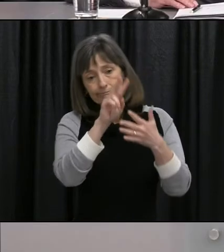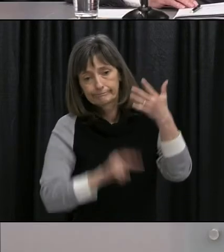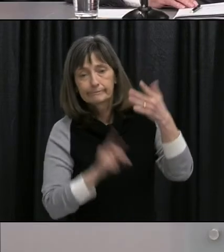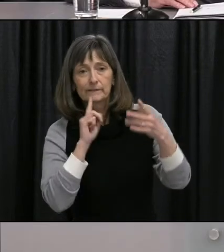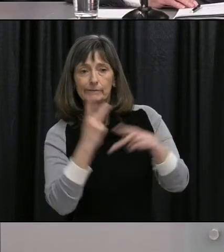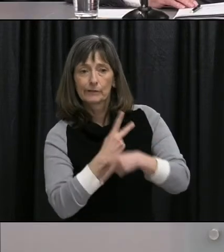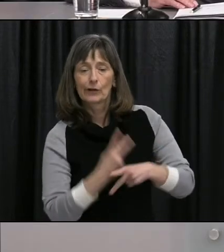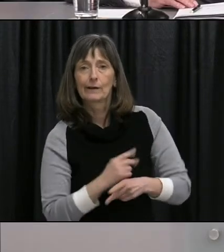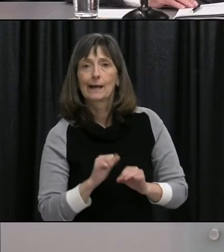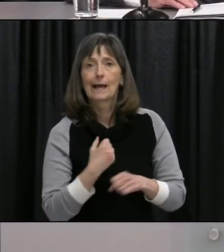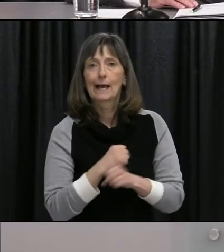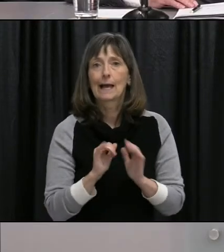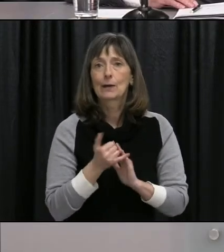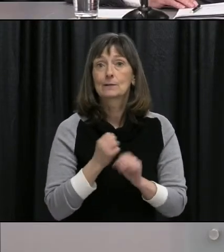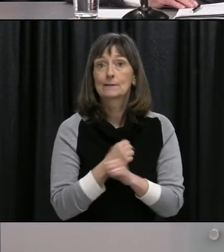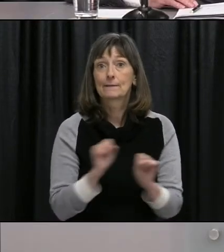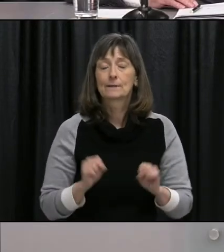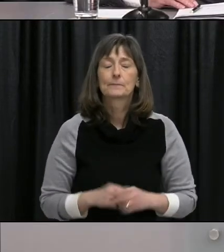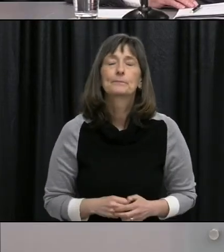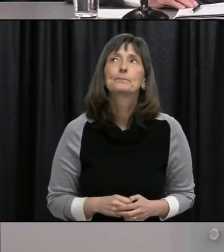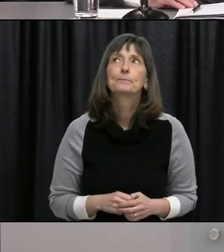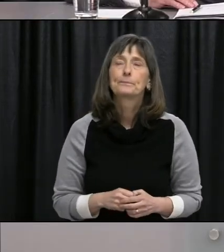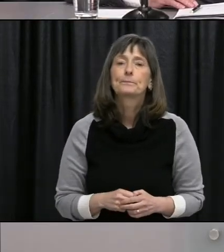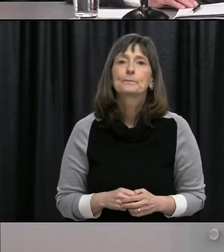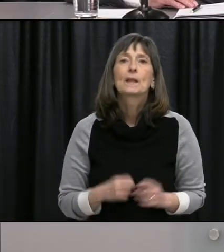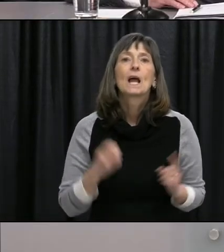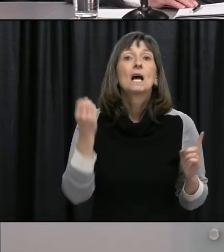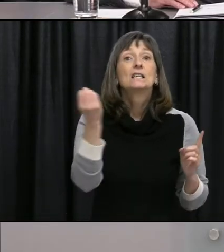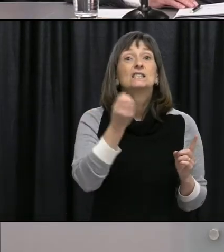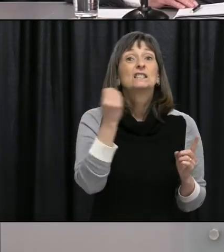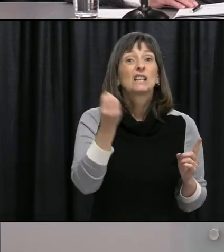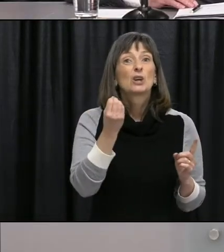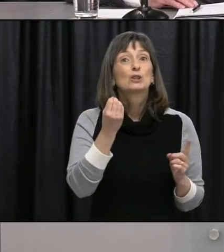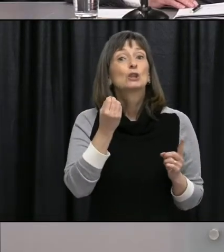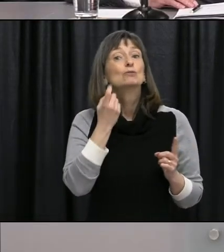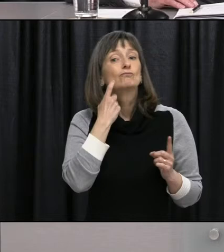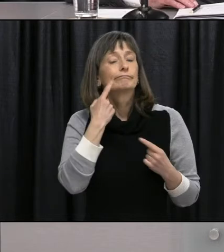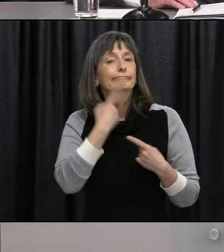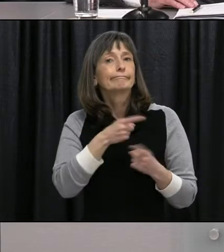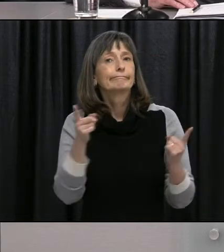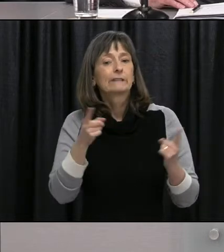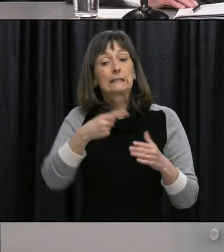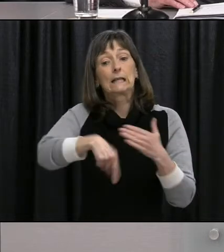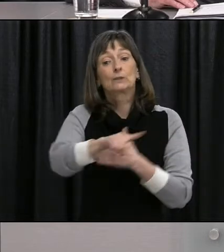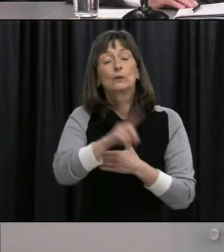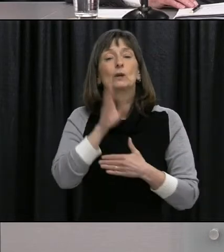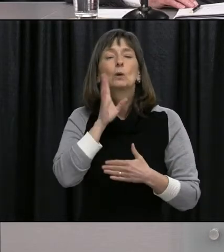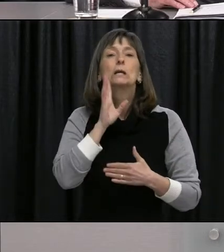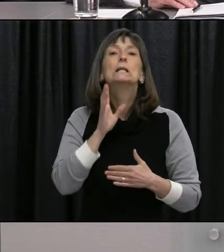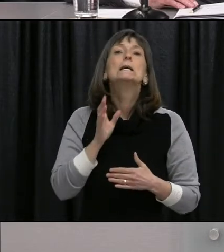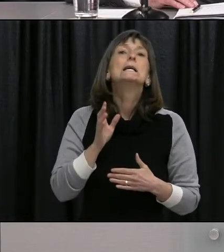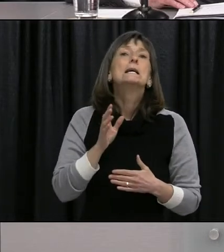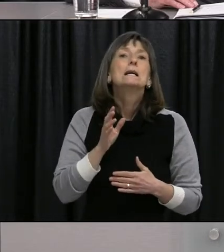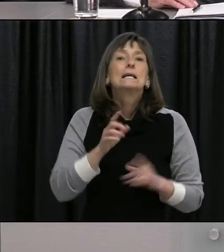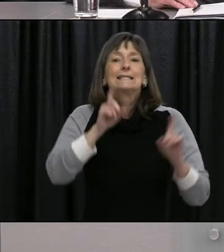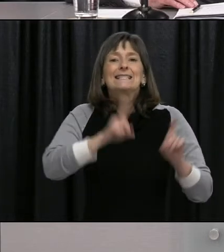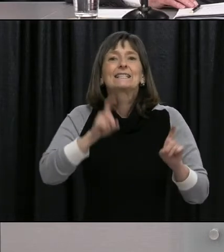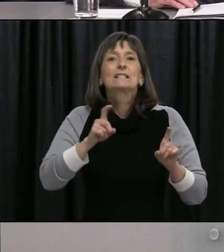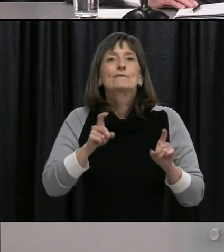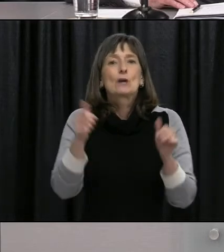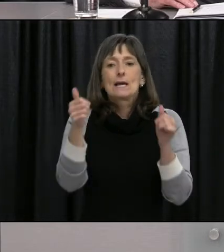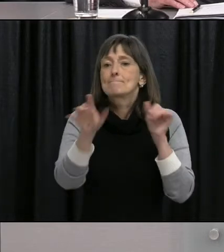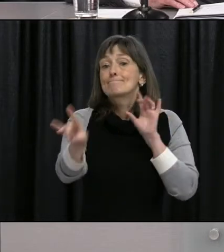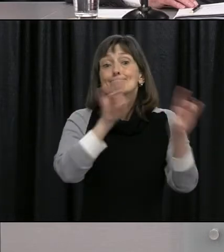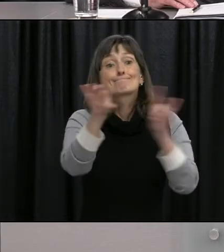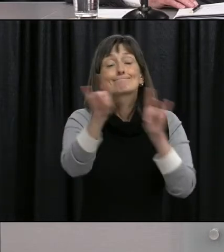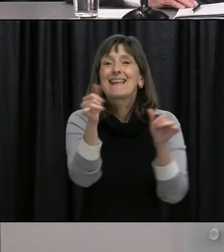Thank you. Ontario says that they're going to be releasing a plan for random testing of their population sometime next week. I suspect this might be kind of tied up with the federal conversation